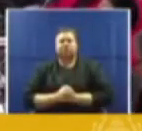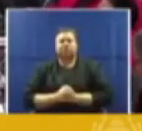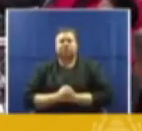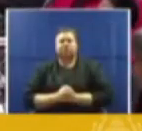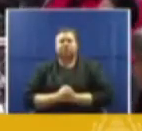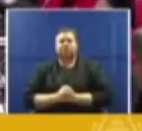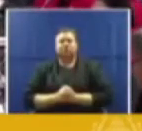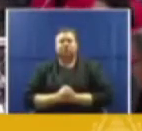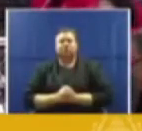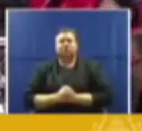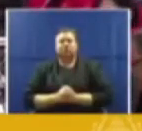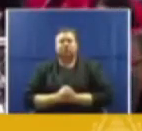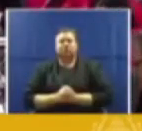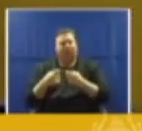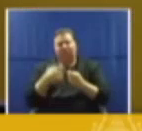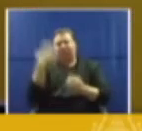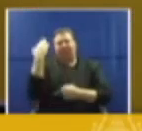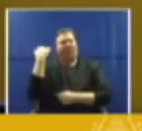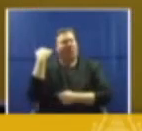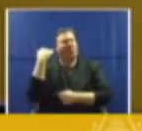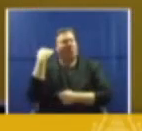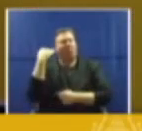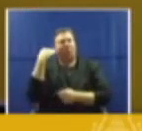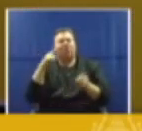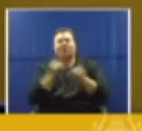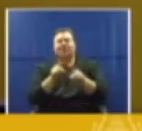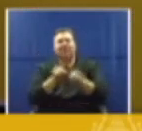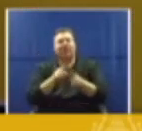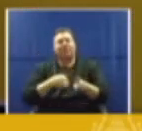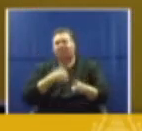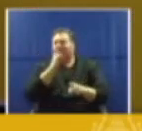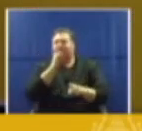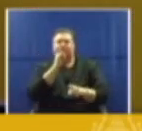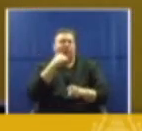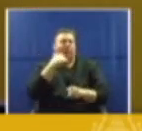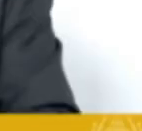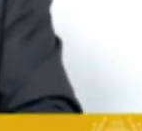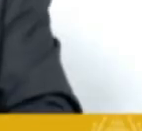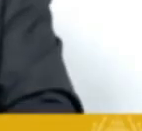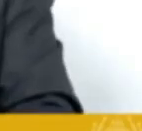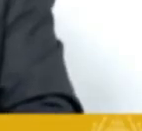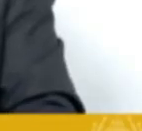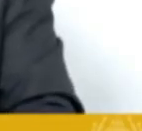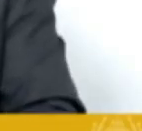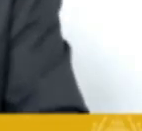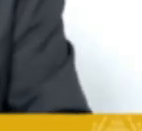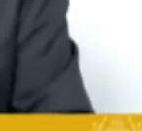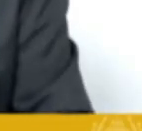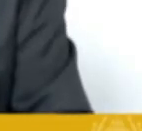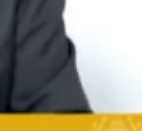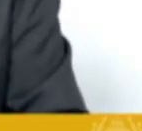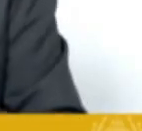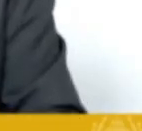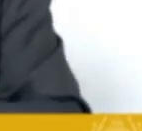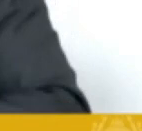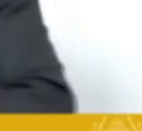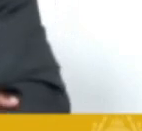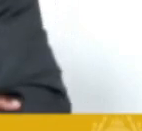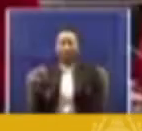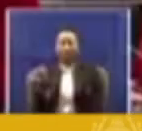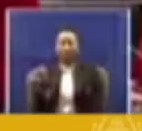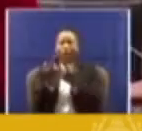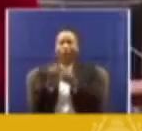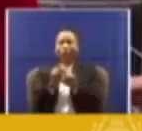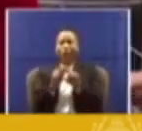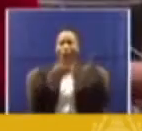have must be informed by the laws of our country. Now, as a president of the country, he is obligated